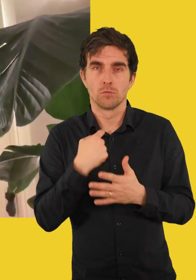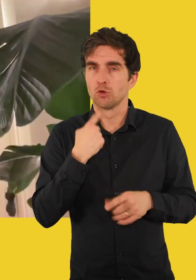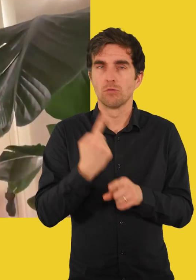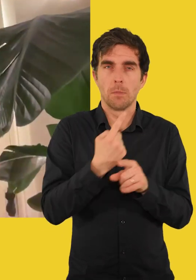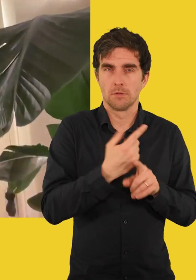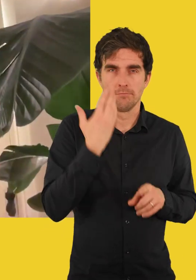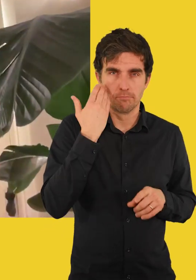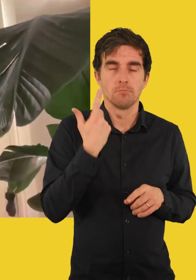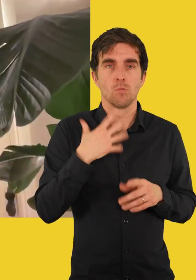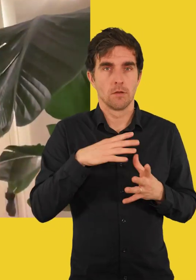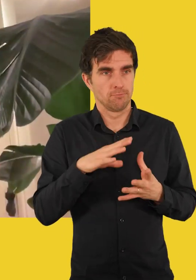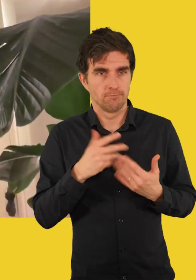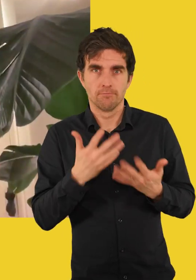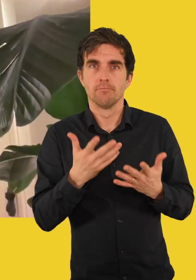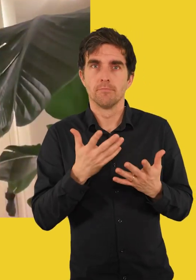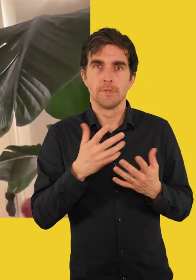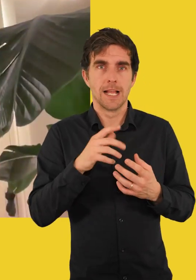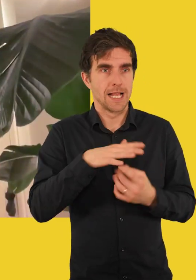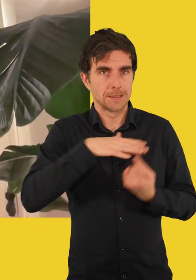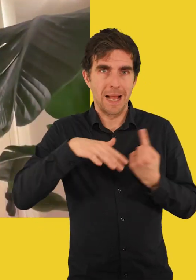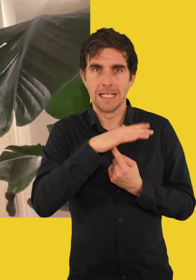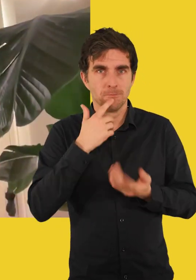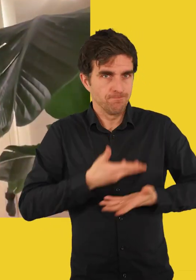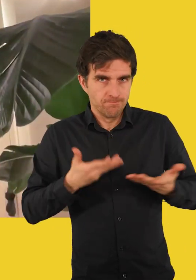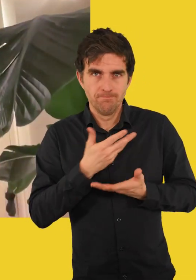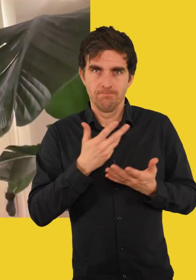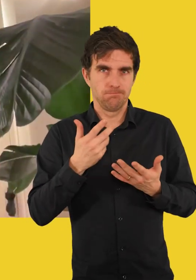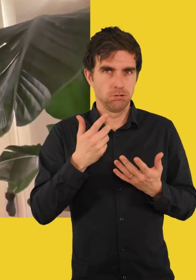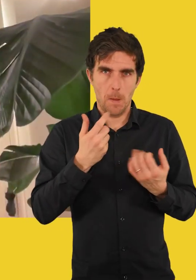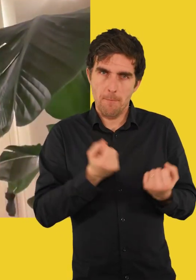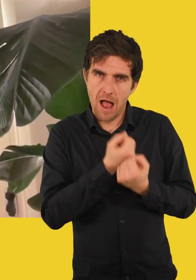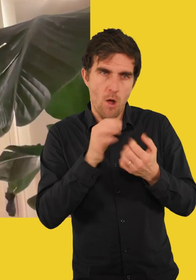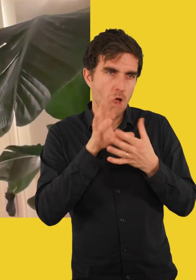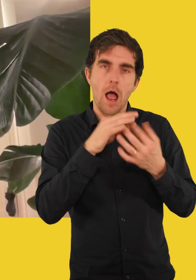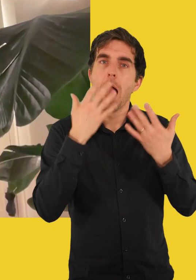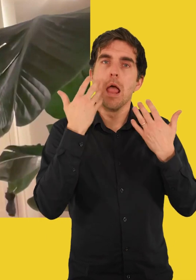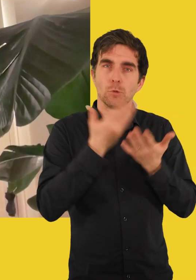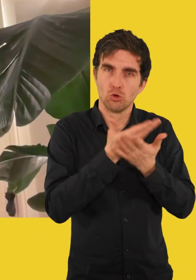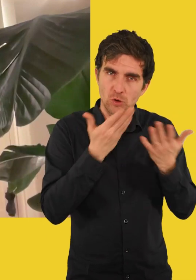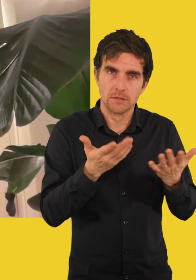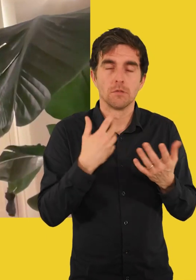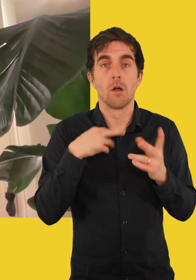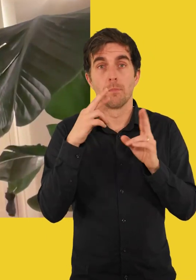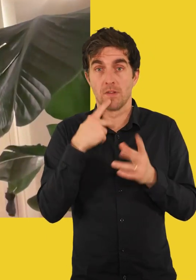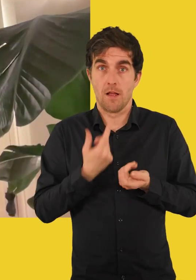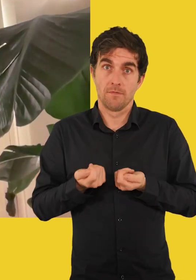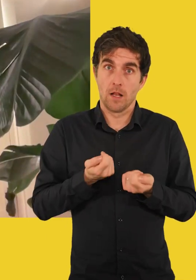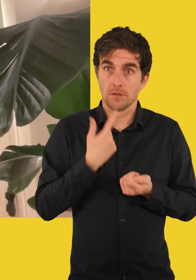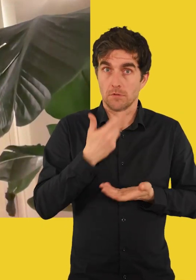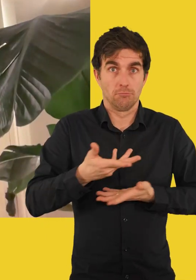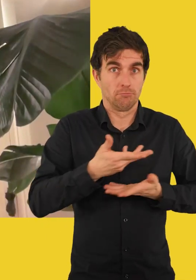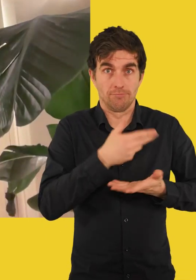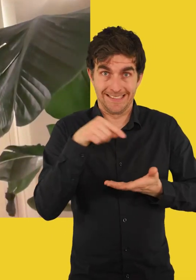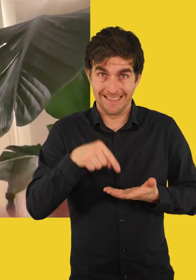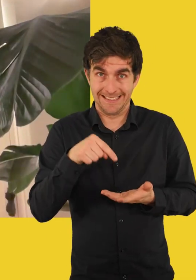talking about earlier to create spaces and to build BIPOC power on climate justice, and just hope that